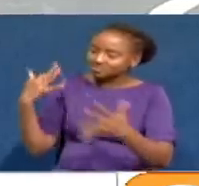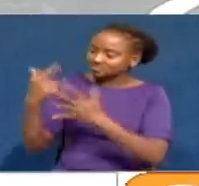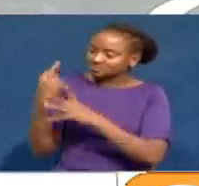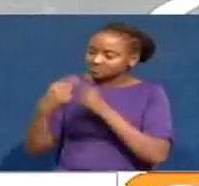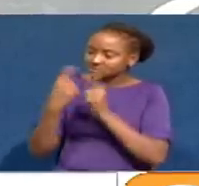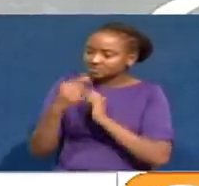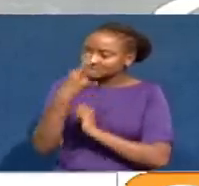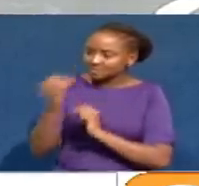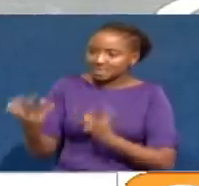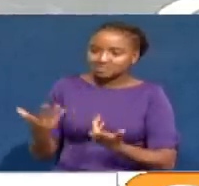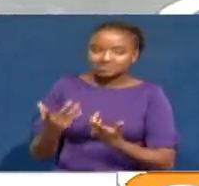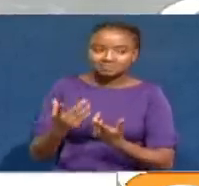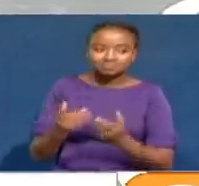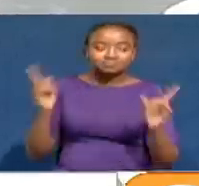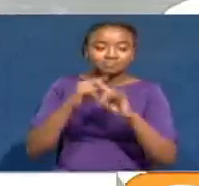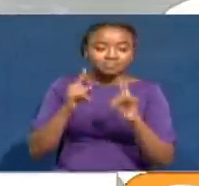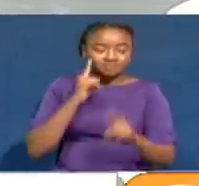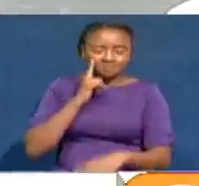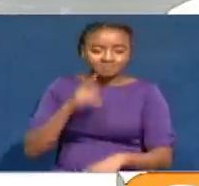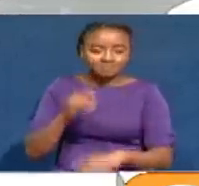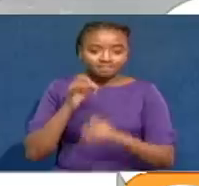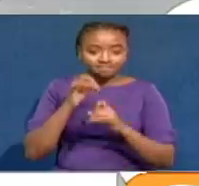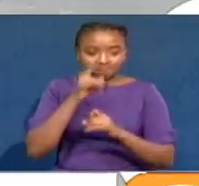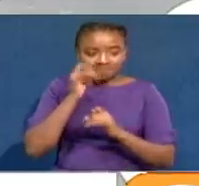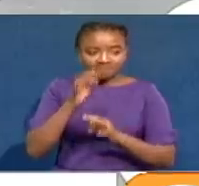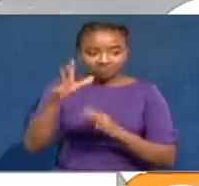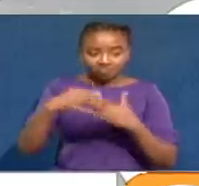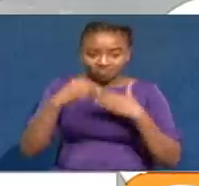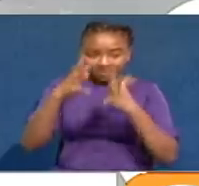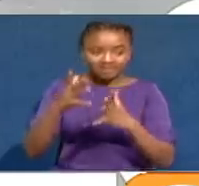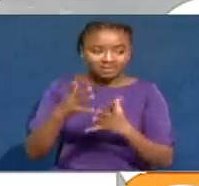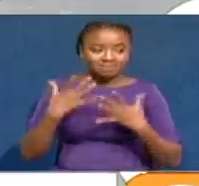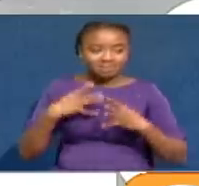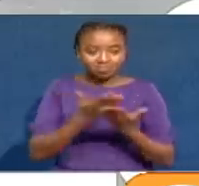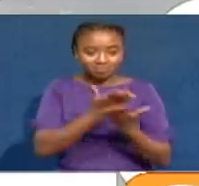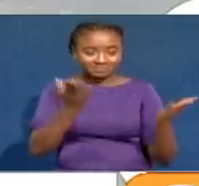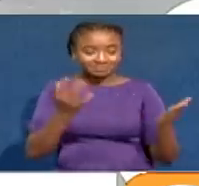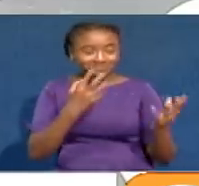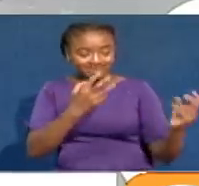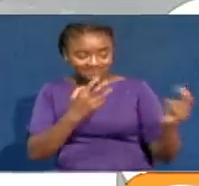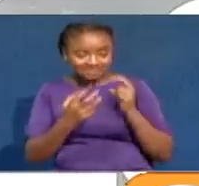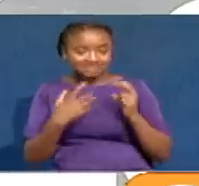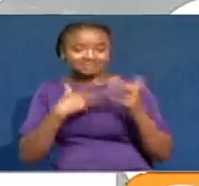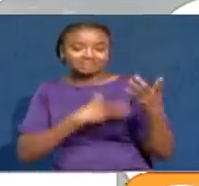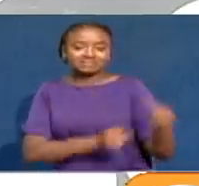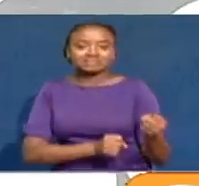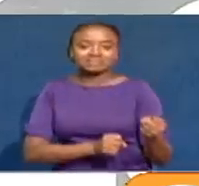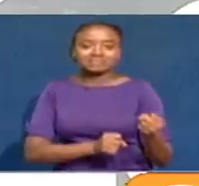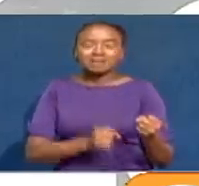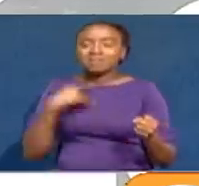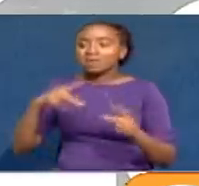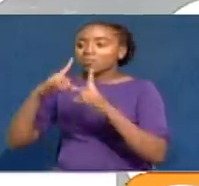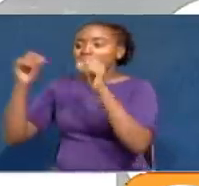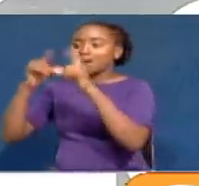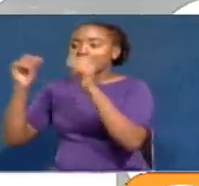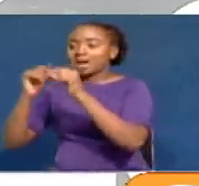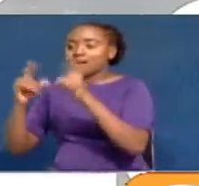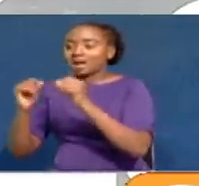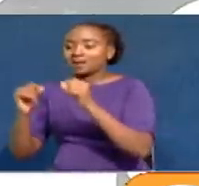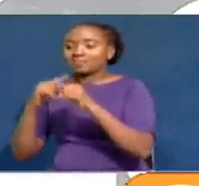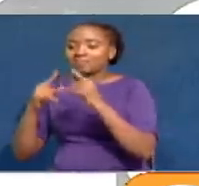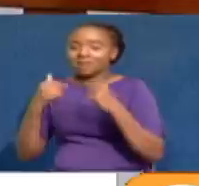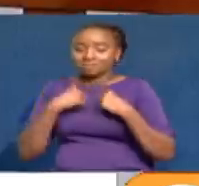trusted by the things you say and the things you do. But when the things you say are usually different from what you have been doing or even who you